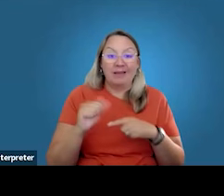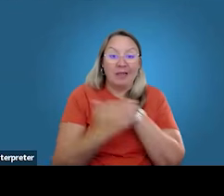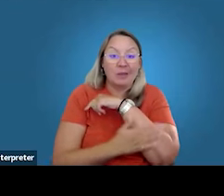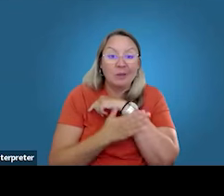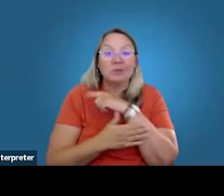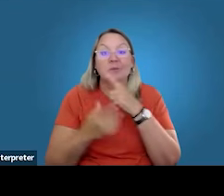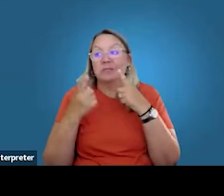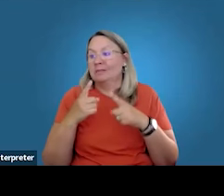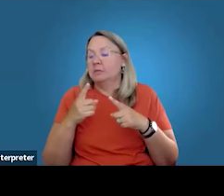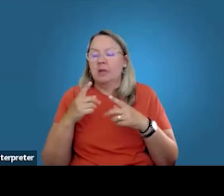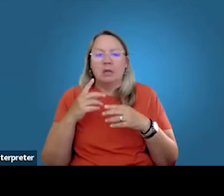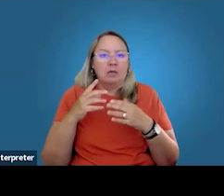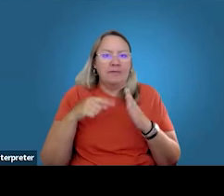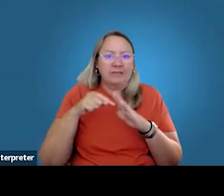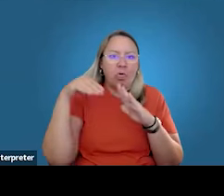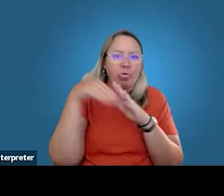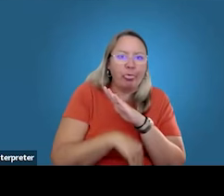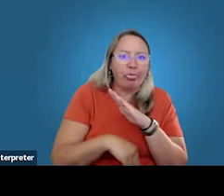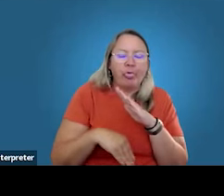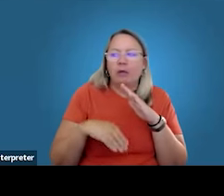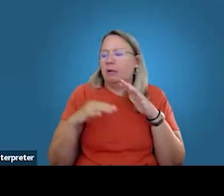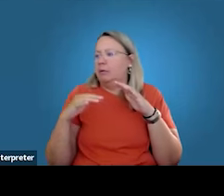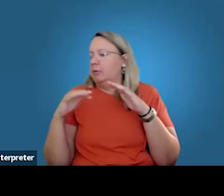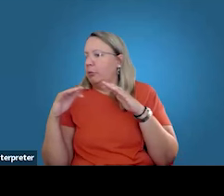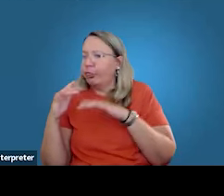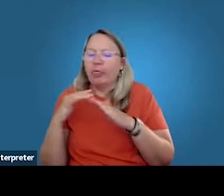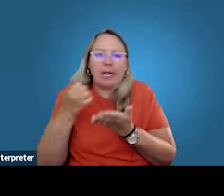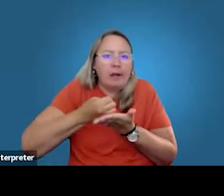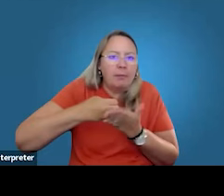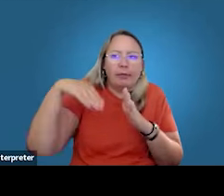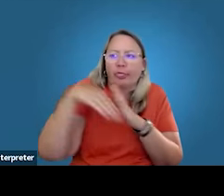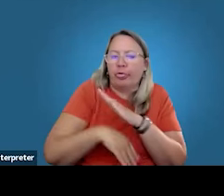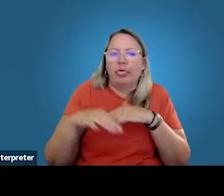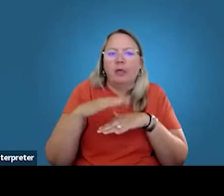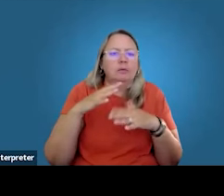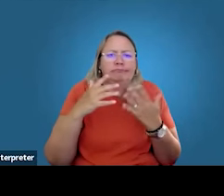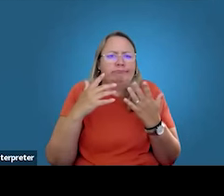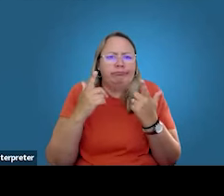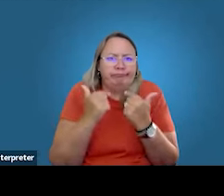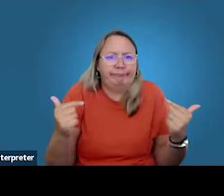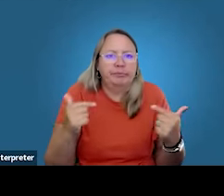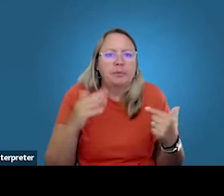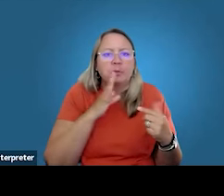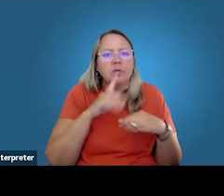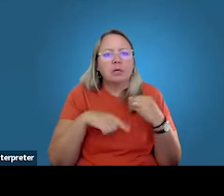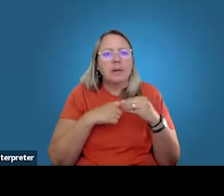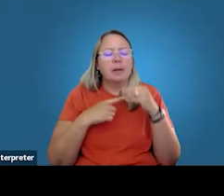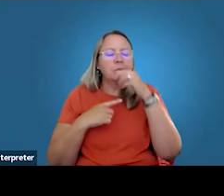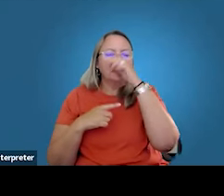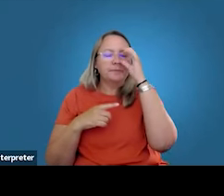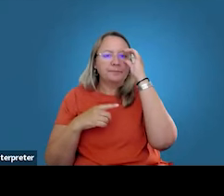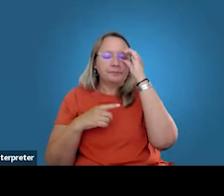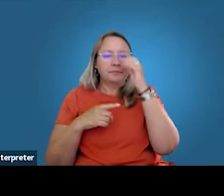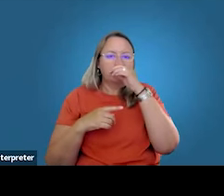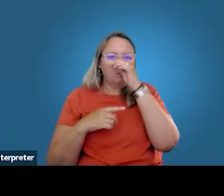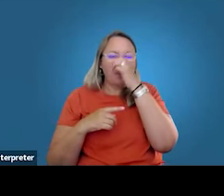be declining gender equity. The list is endless. And what that means is it's very hard to cut through with our cause now. It feels like a much